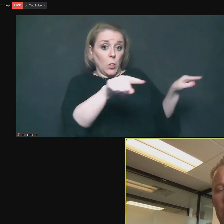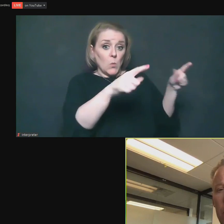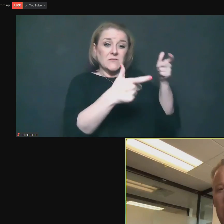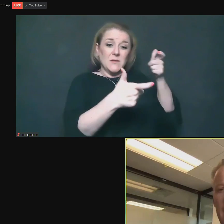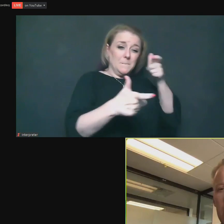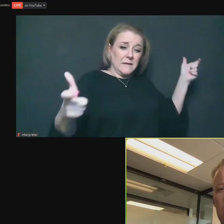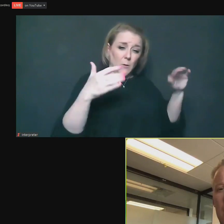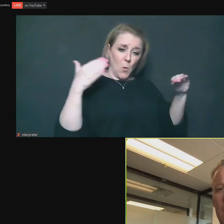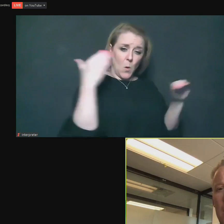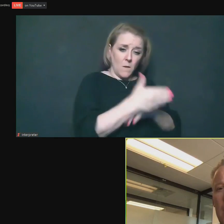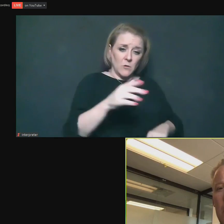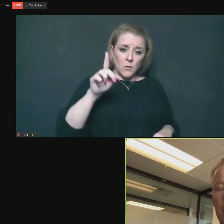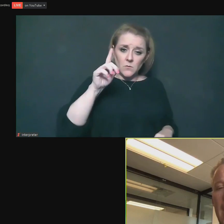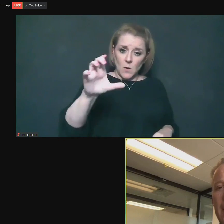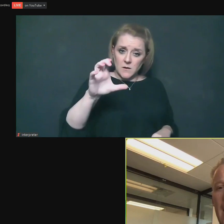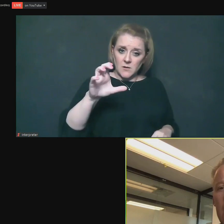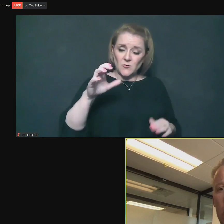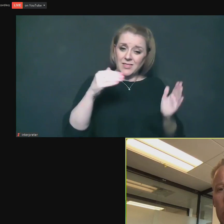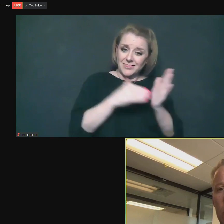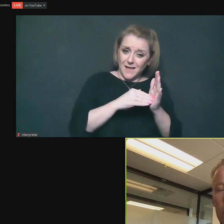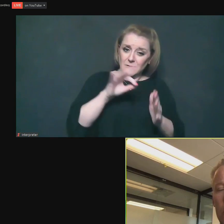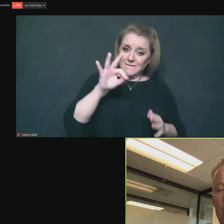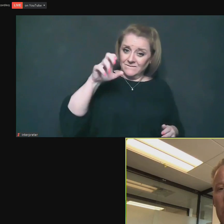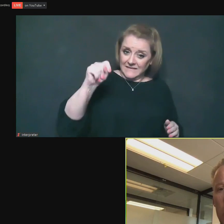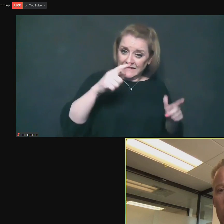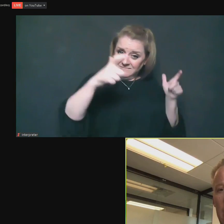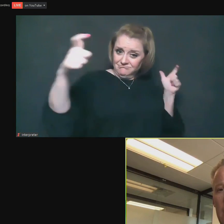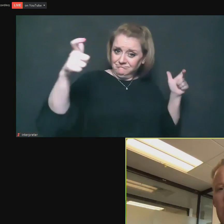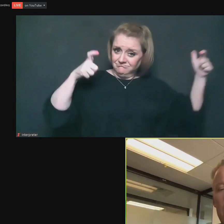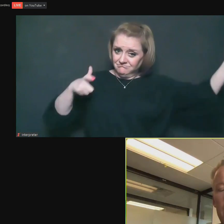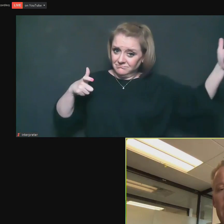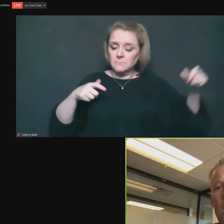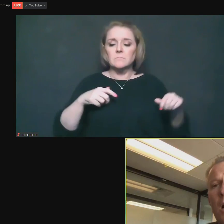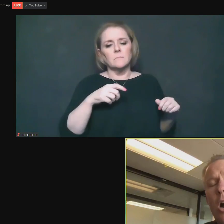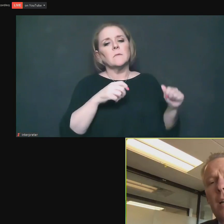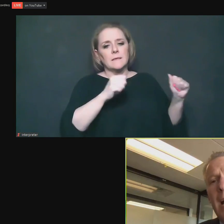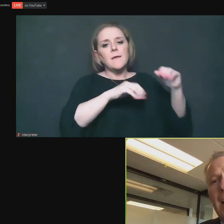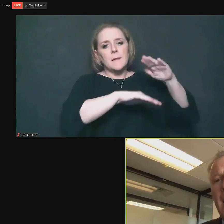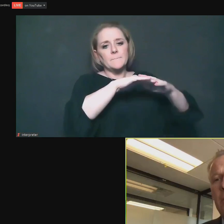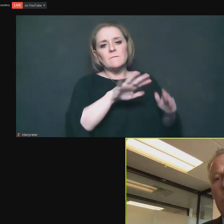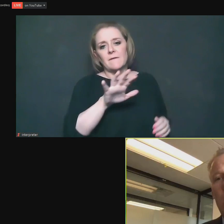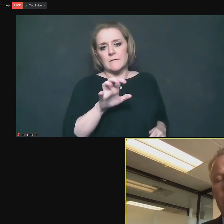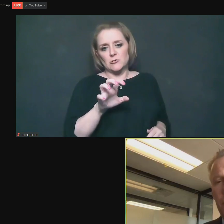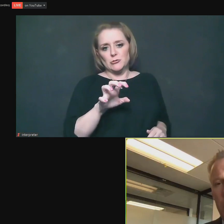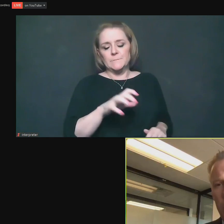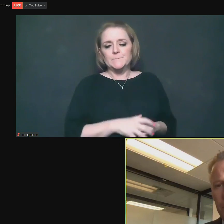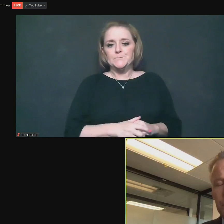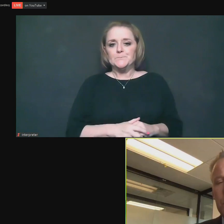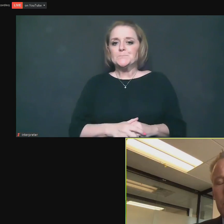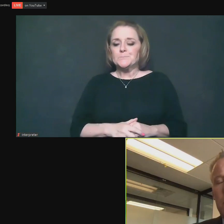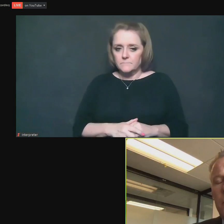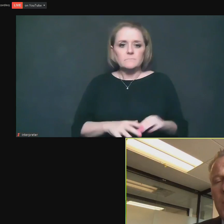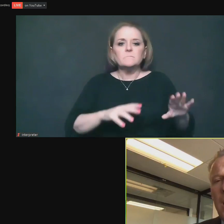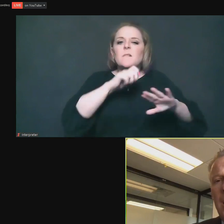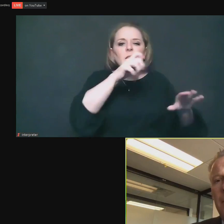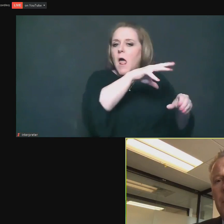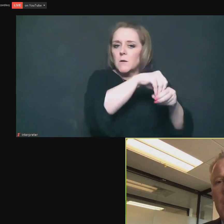over 100,000, excludes their employees. Our guidelines will also